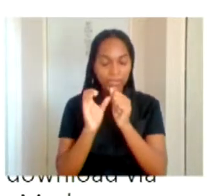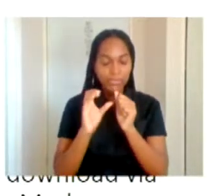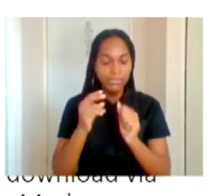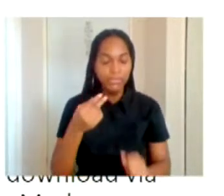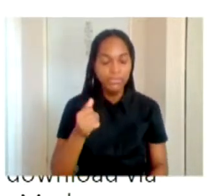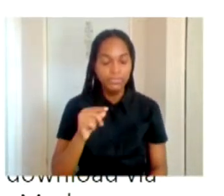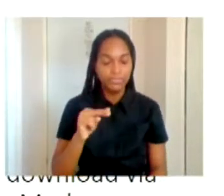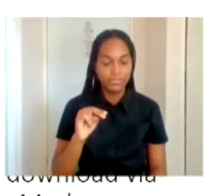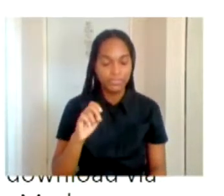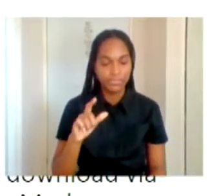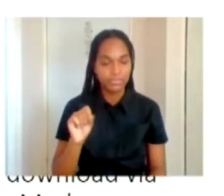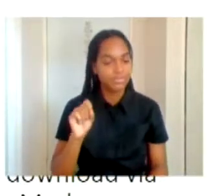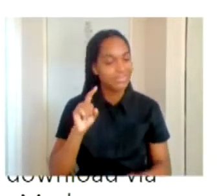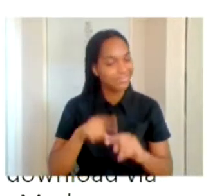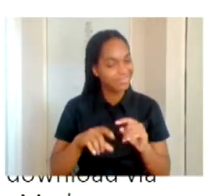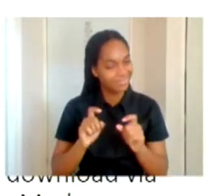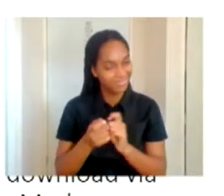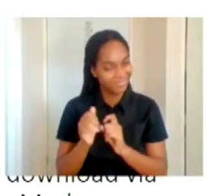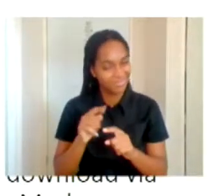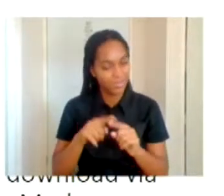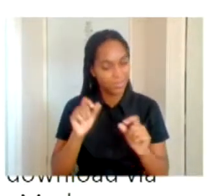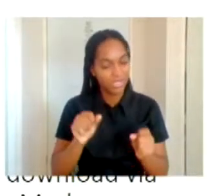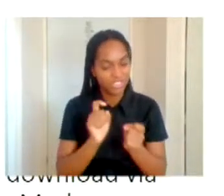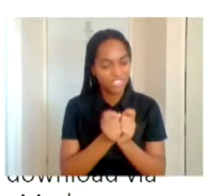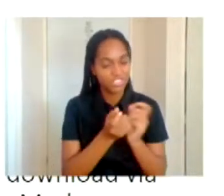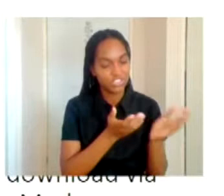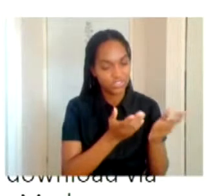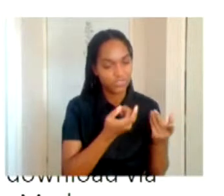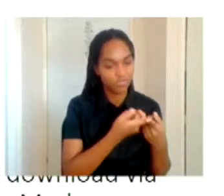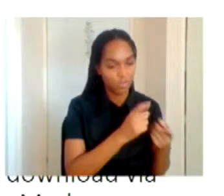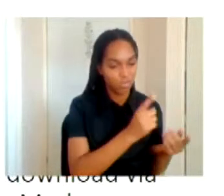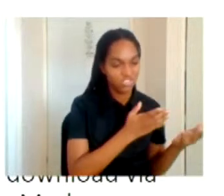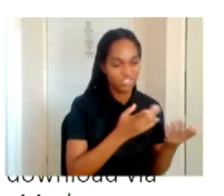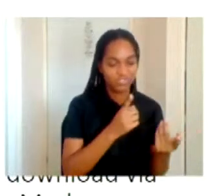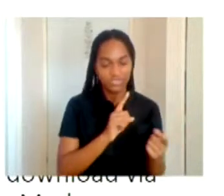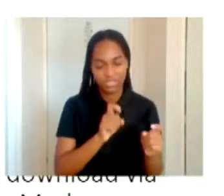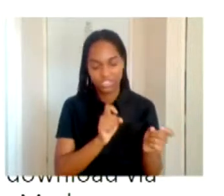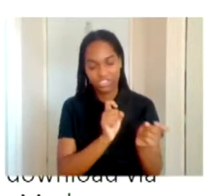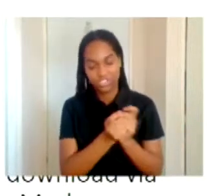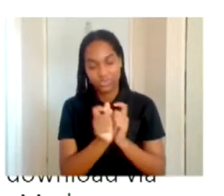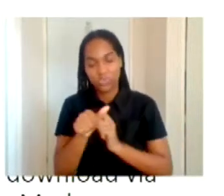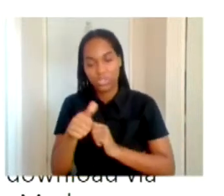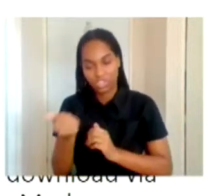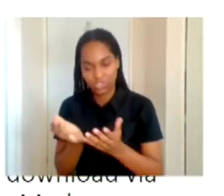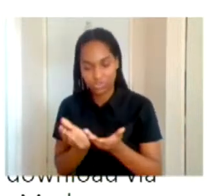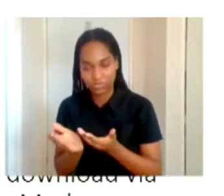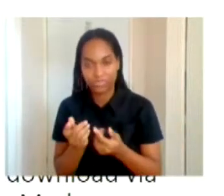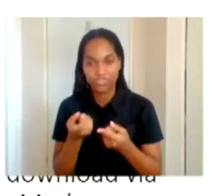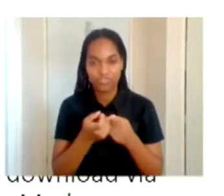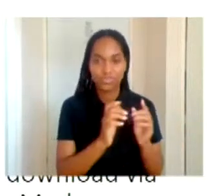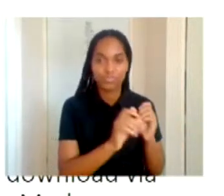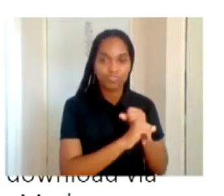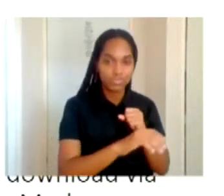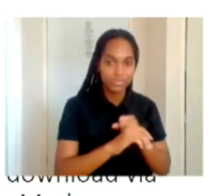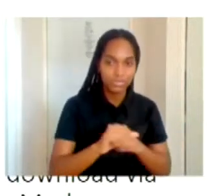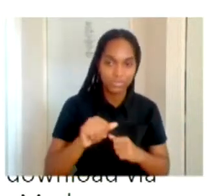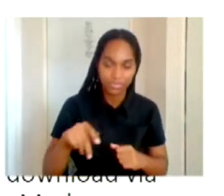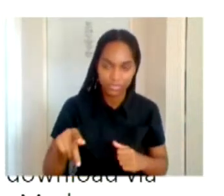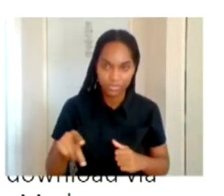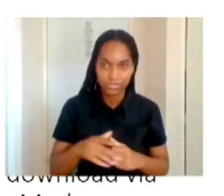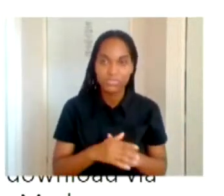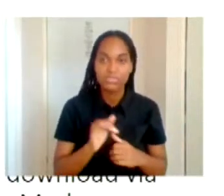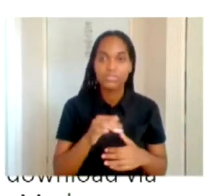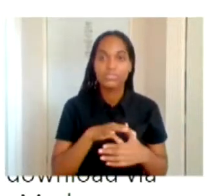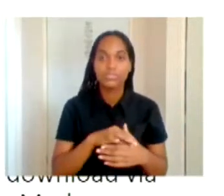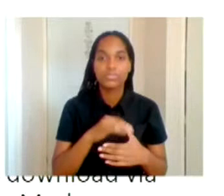don't want to change channels, but we can actually change services from one service to another from the broadcaster app. So one can imagine that content is like if